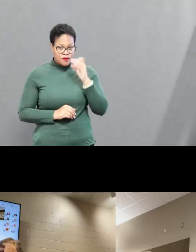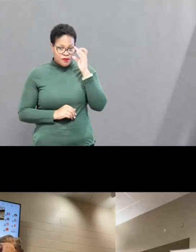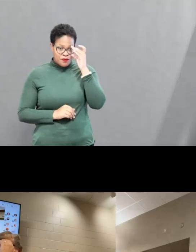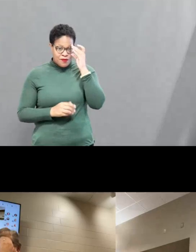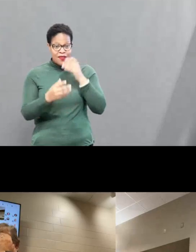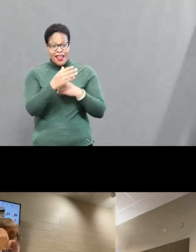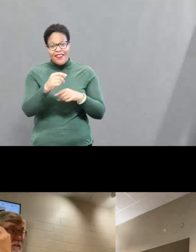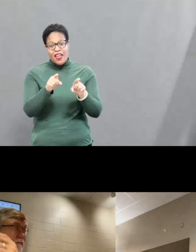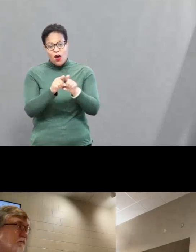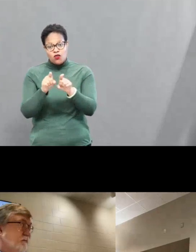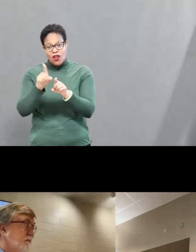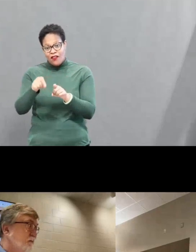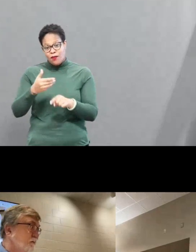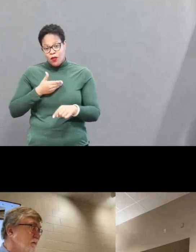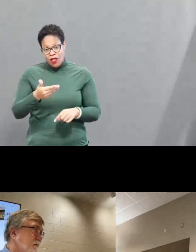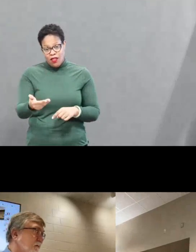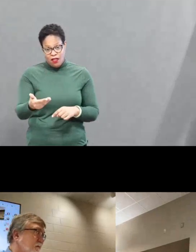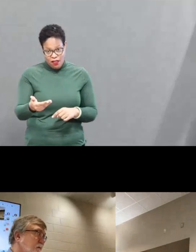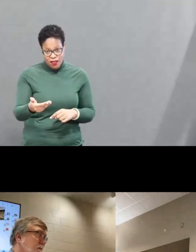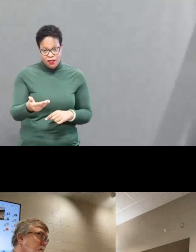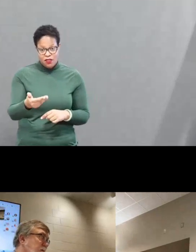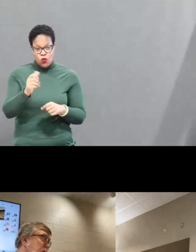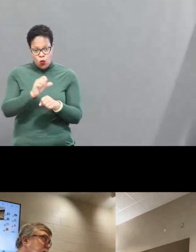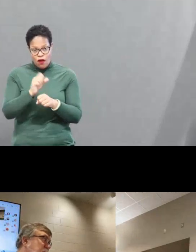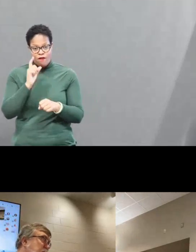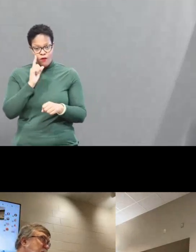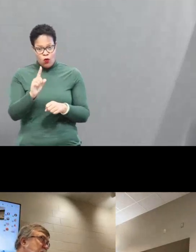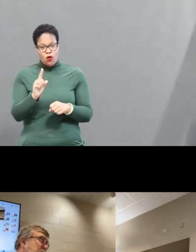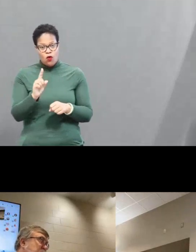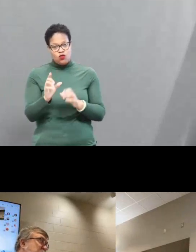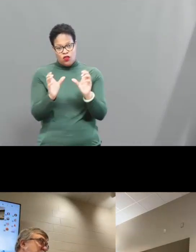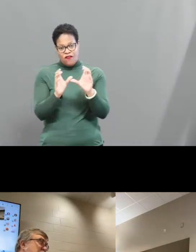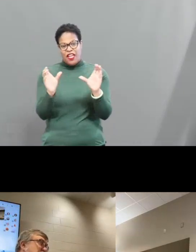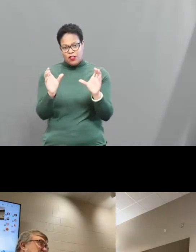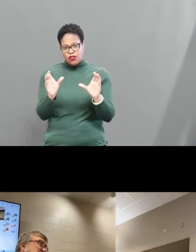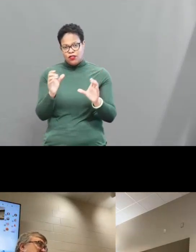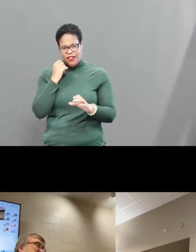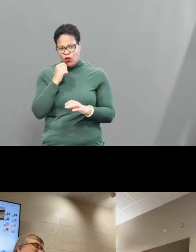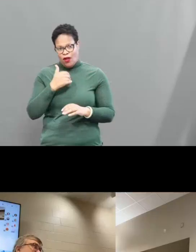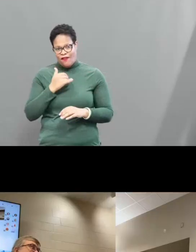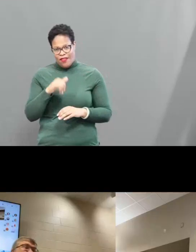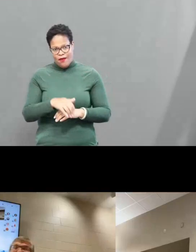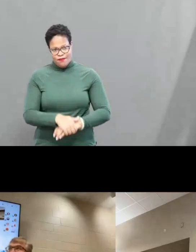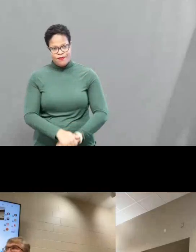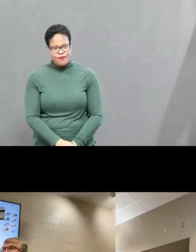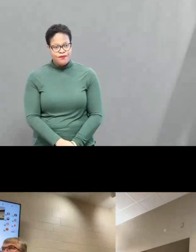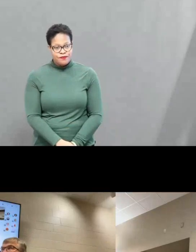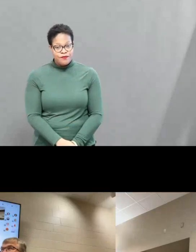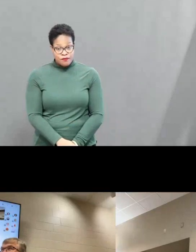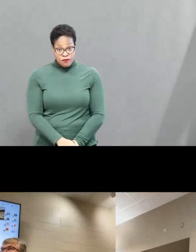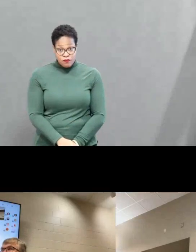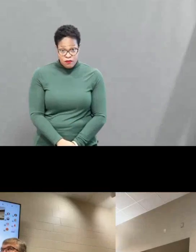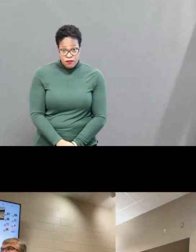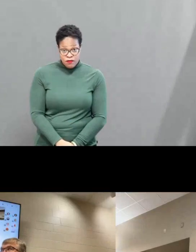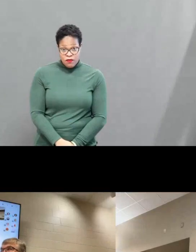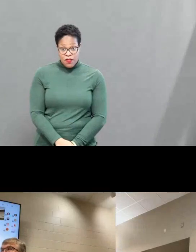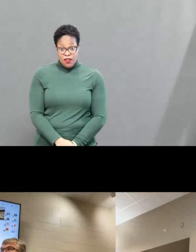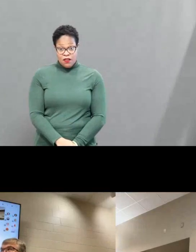And they also have to be willing to work towards certification if they don't have that already.